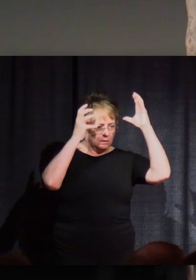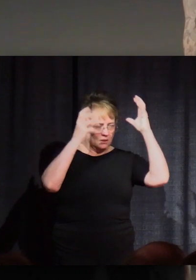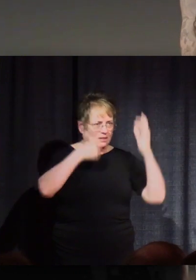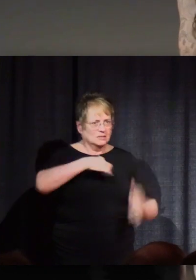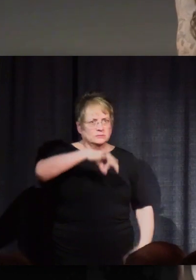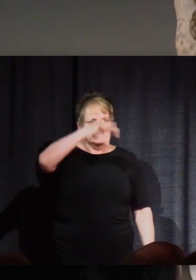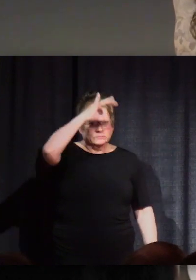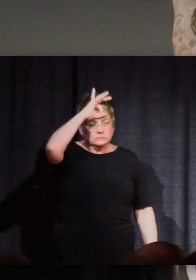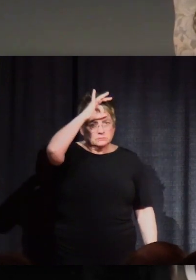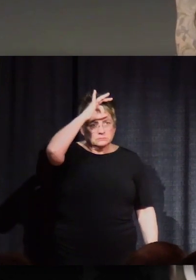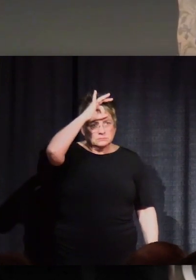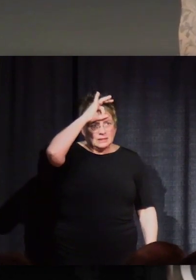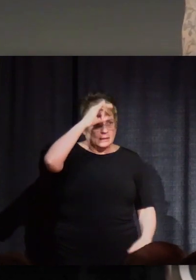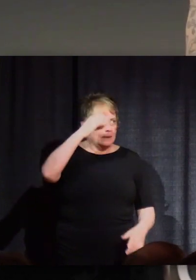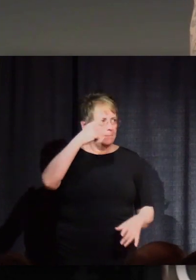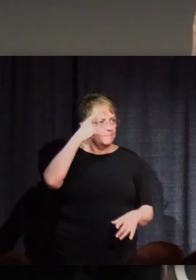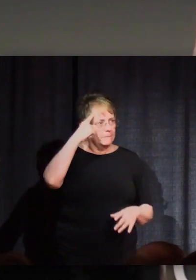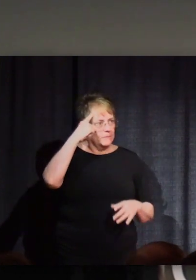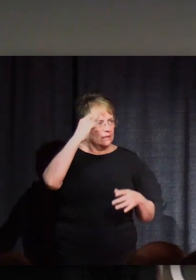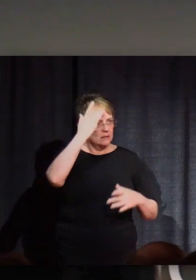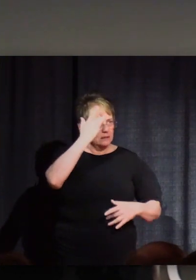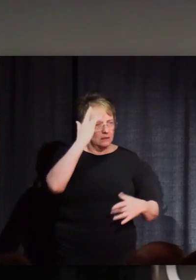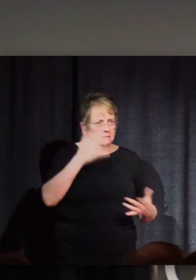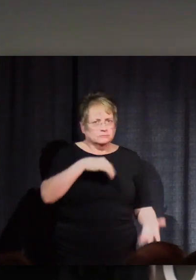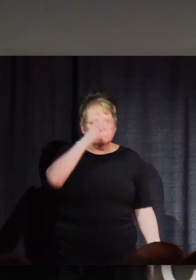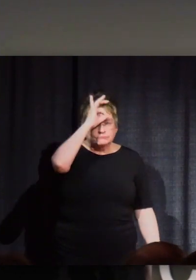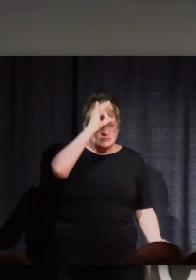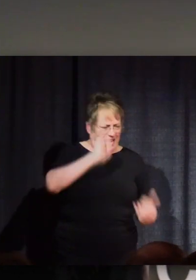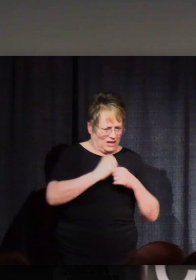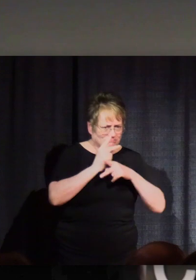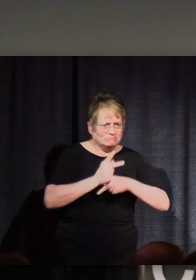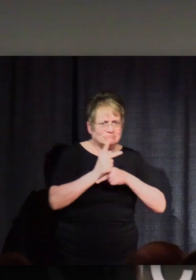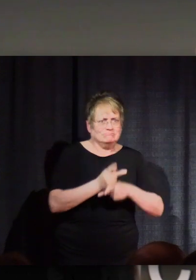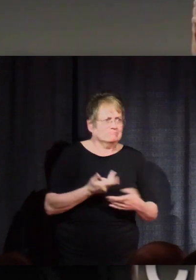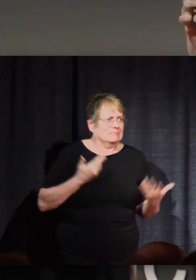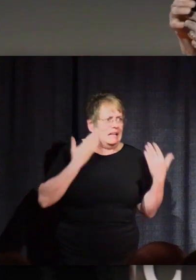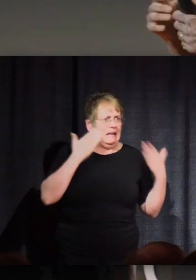knew nothing about mental illness, let alone how to be a caretaker.